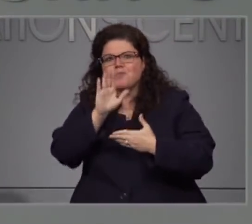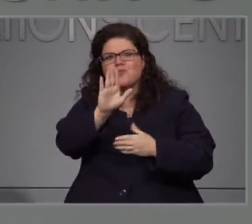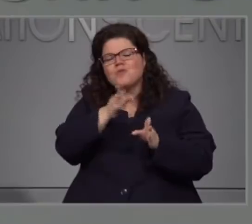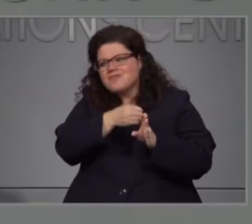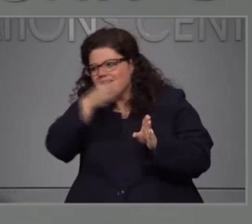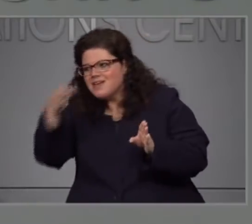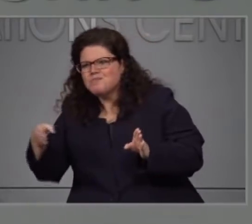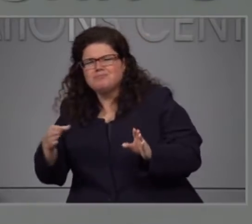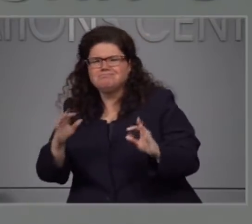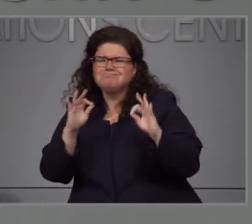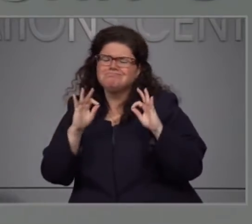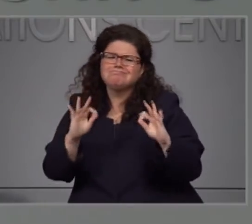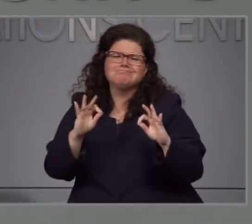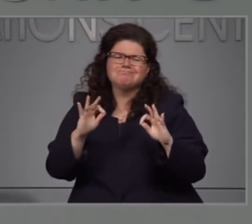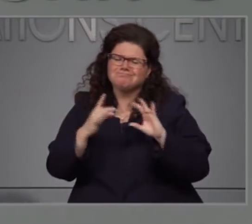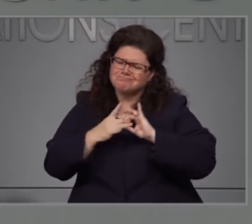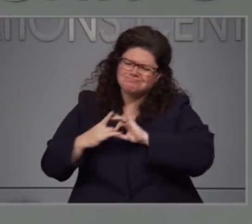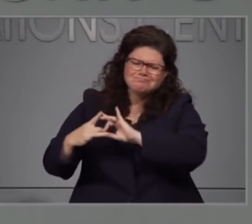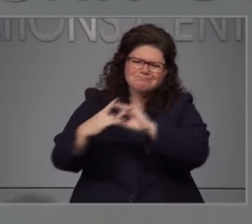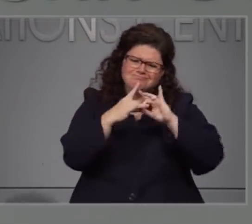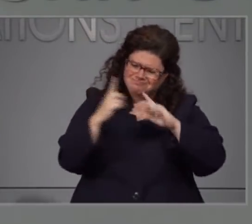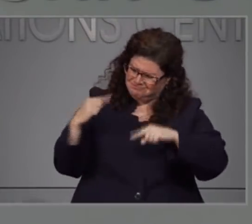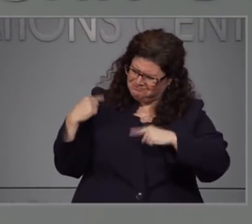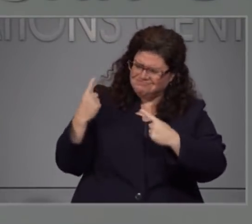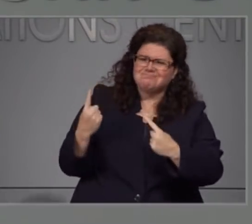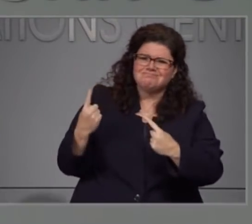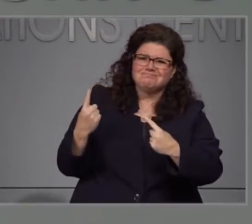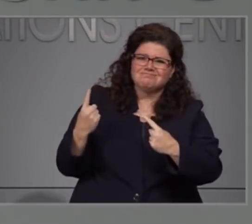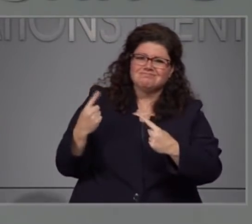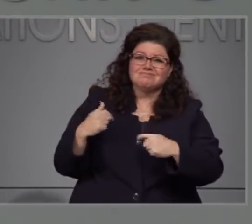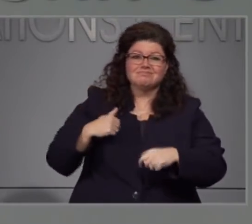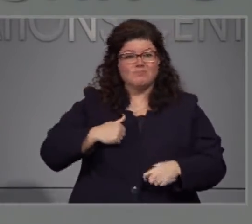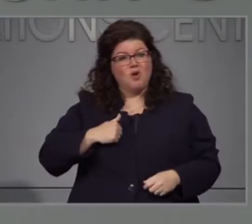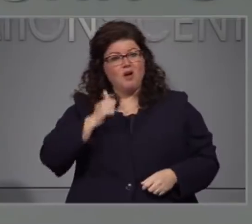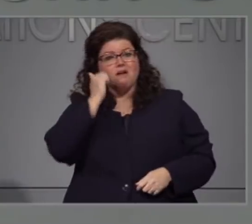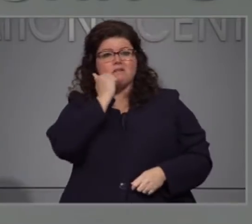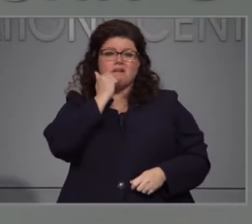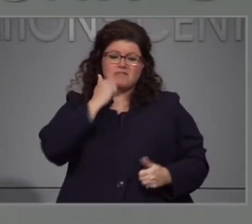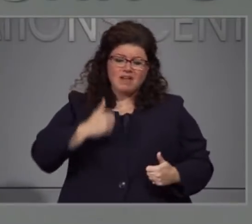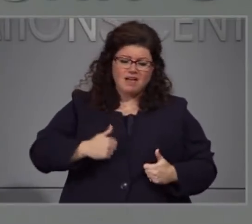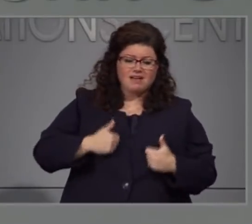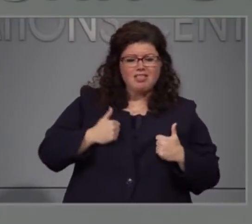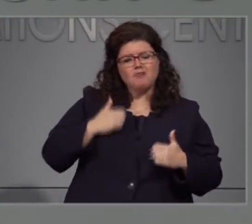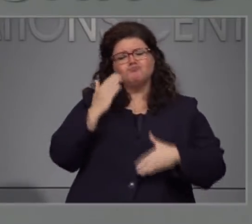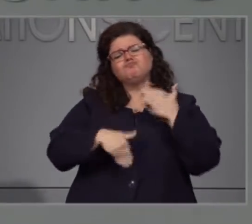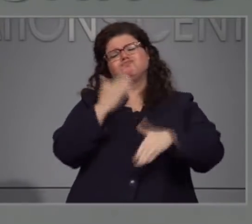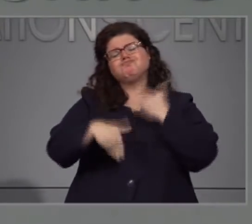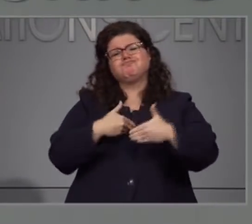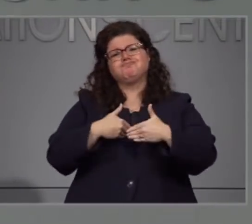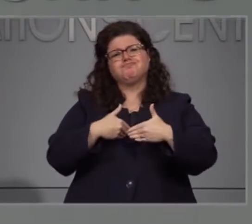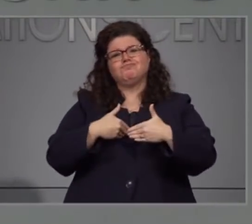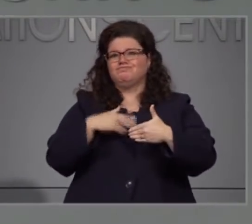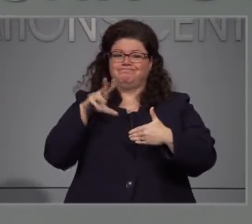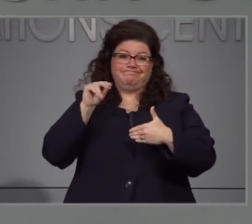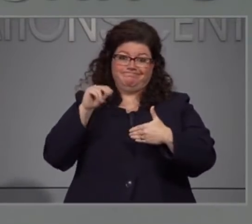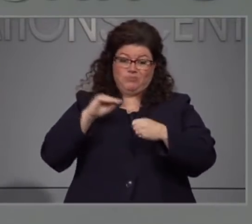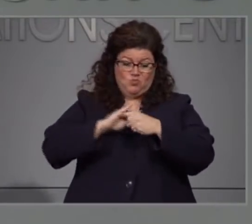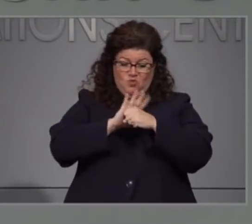now. This virus has changed our day-to-day lives, but it won't change who we are.